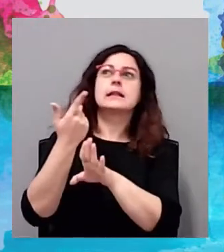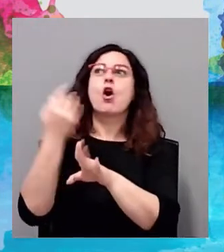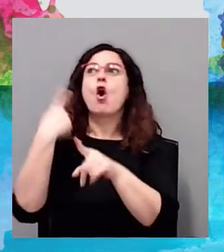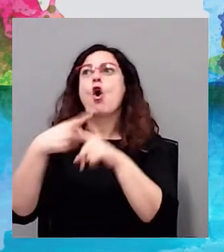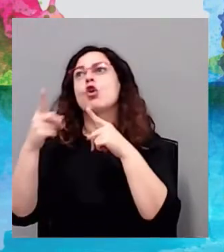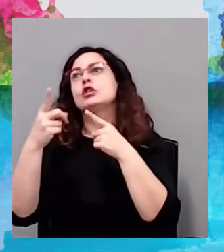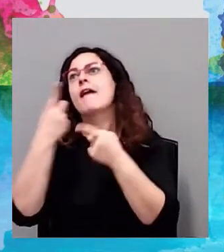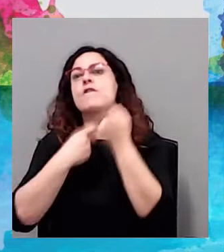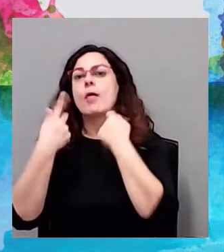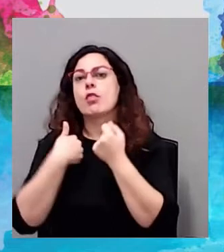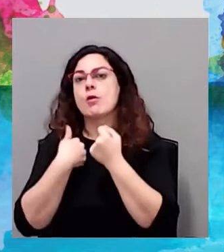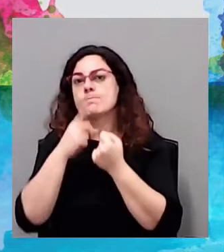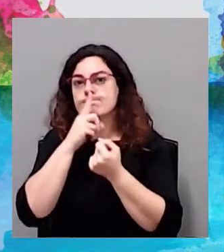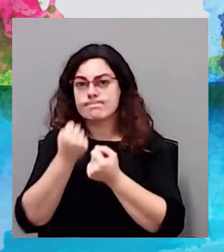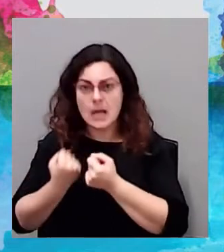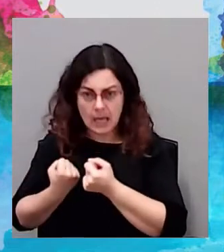information that is left out.